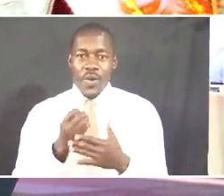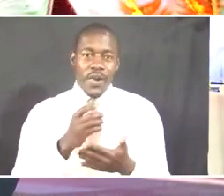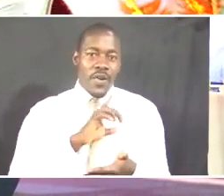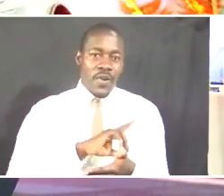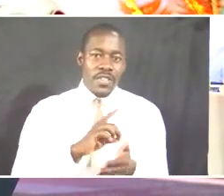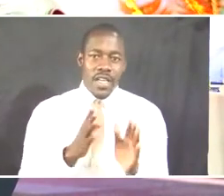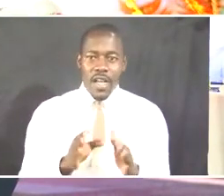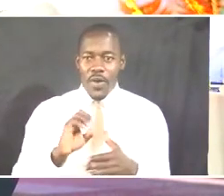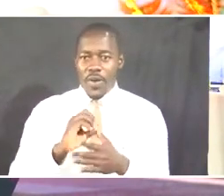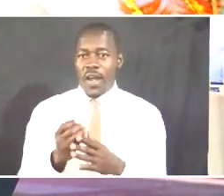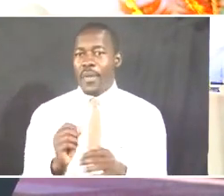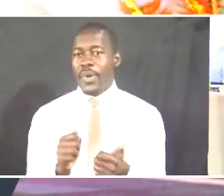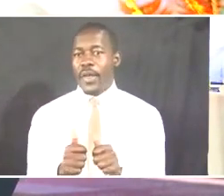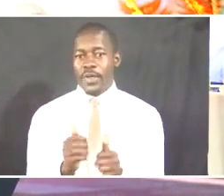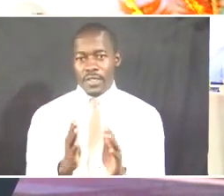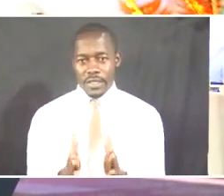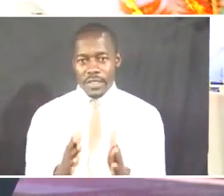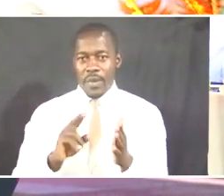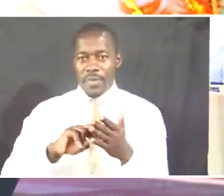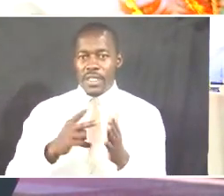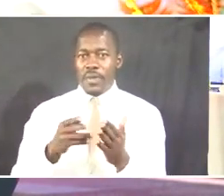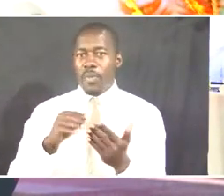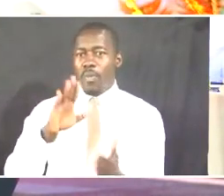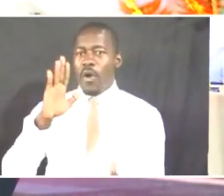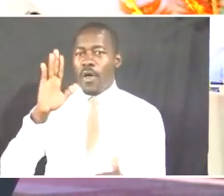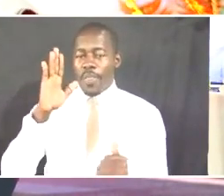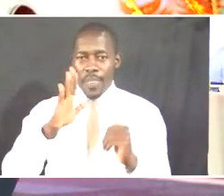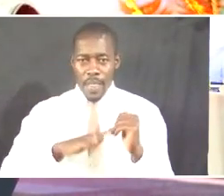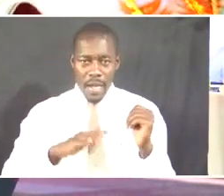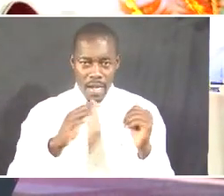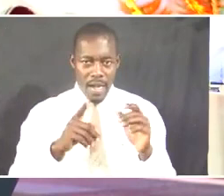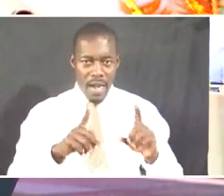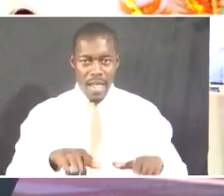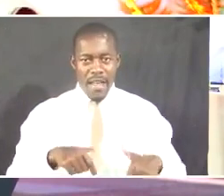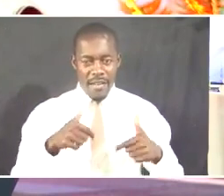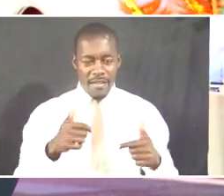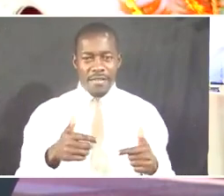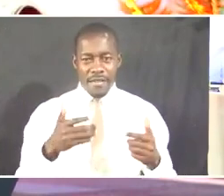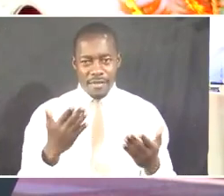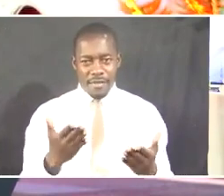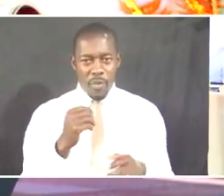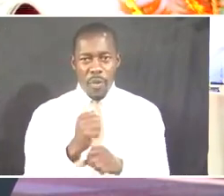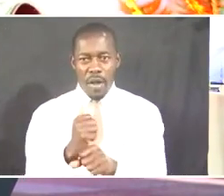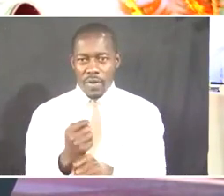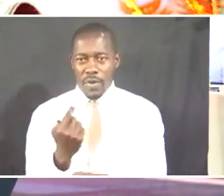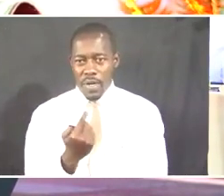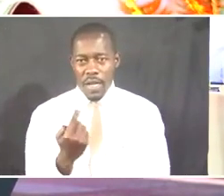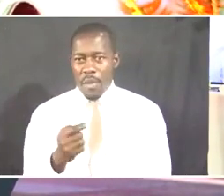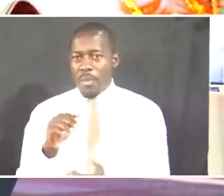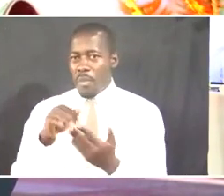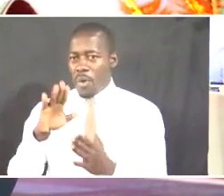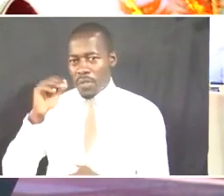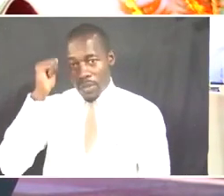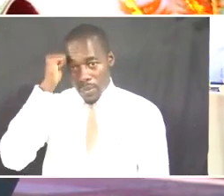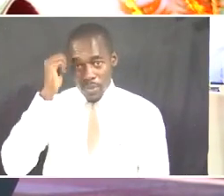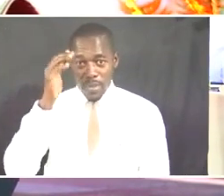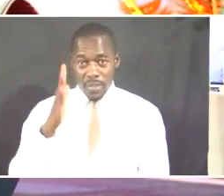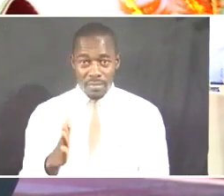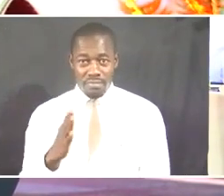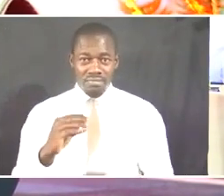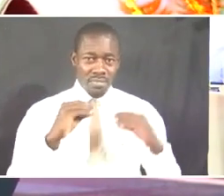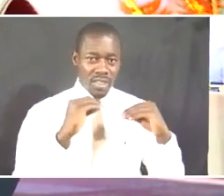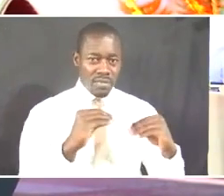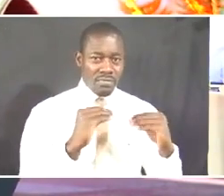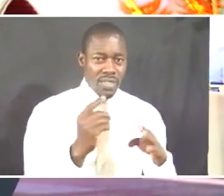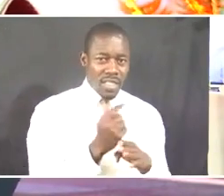pilot. It means more than preparation for the life that is now. Most times we take our children to schools, they can be a better person in the future